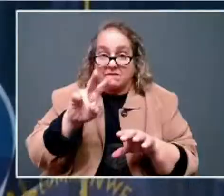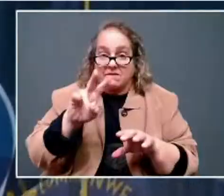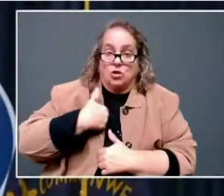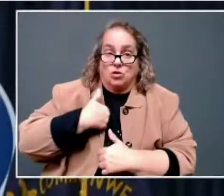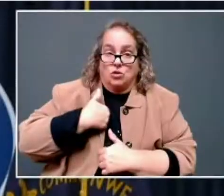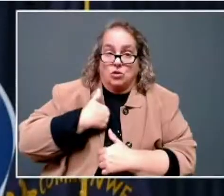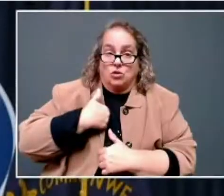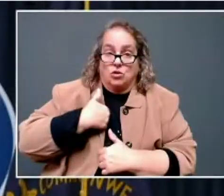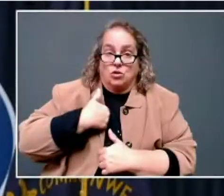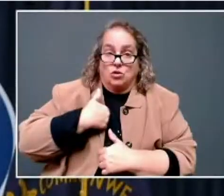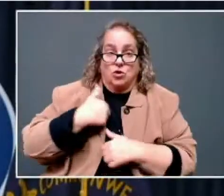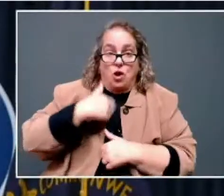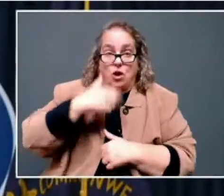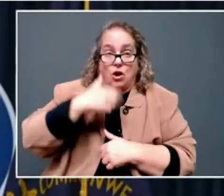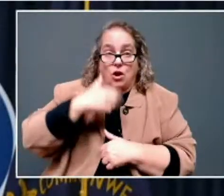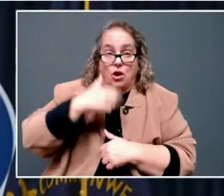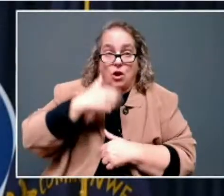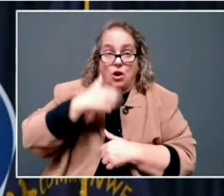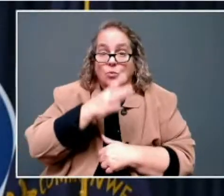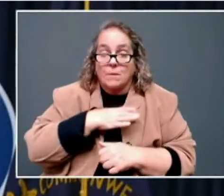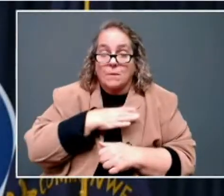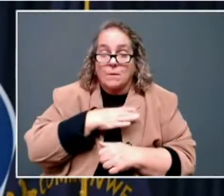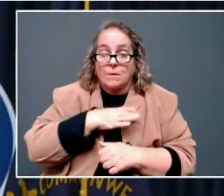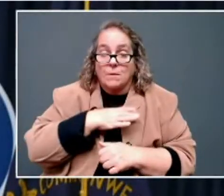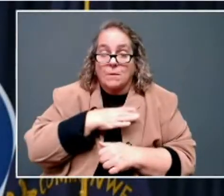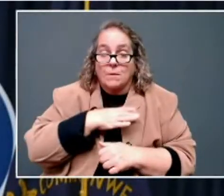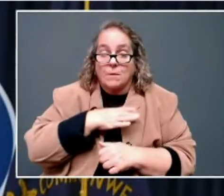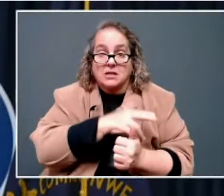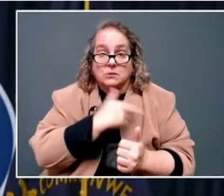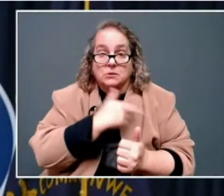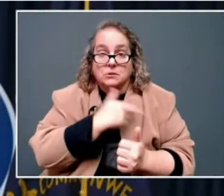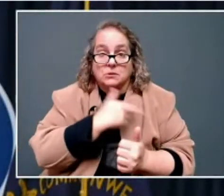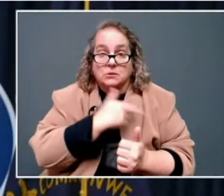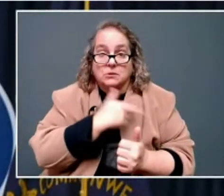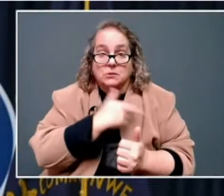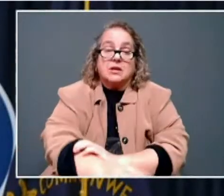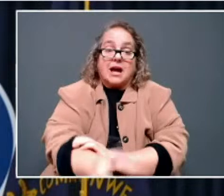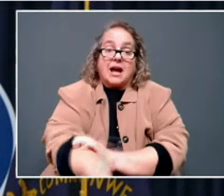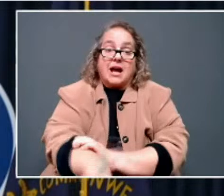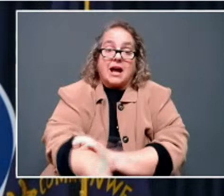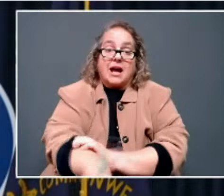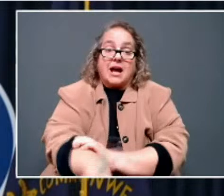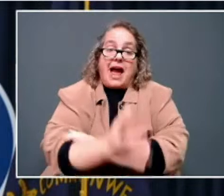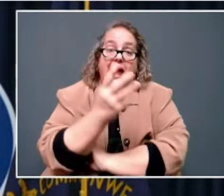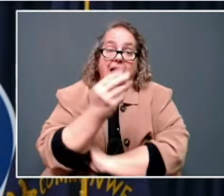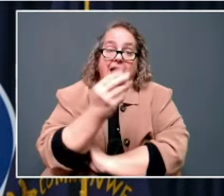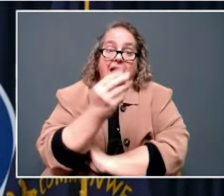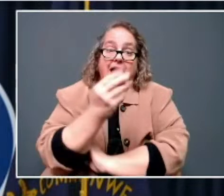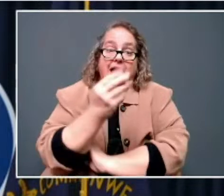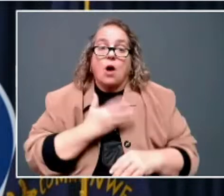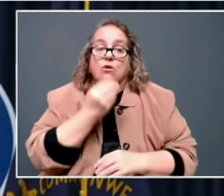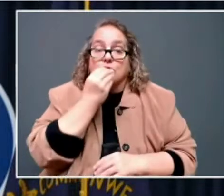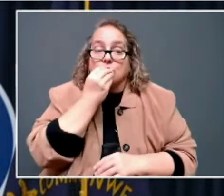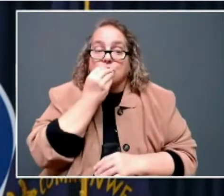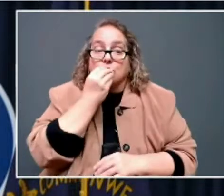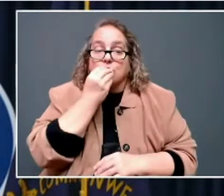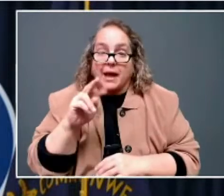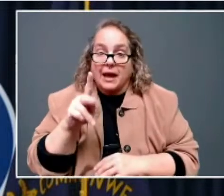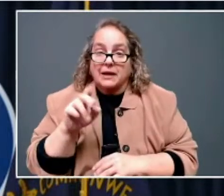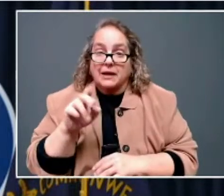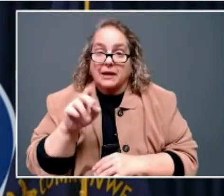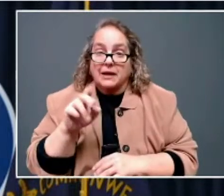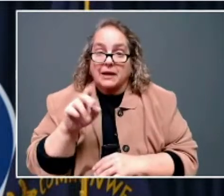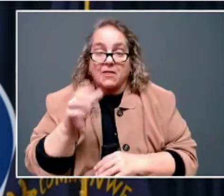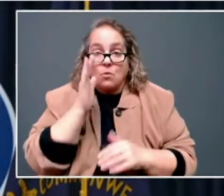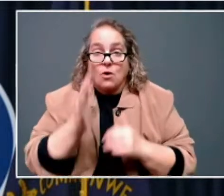assisting through hospitals and at the moment through our food banks. They'll be assisting all over the